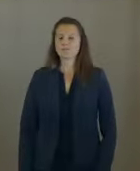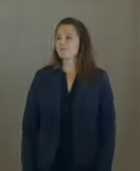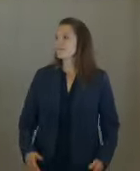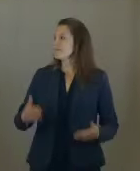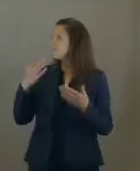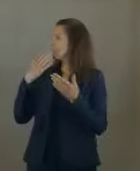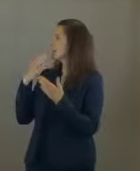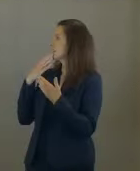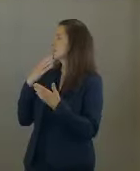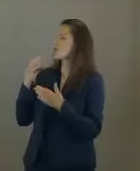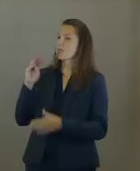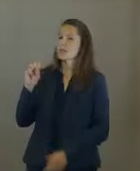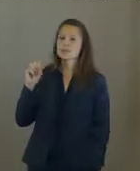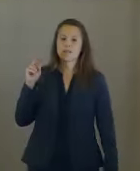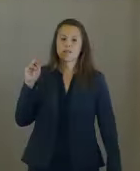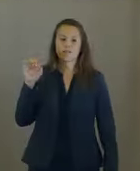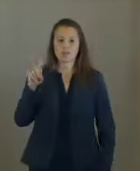Thank you, Ms. Sanford.